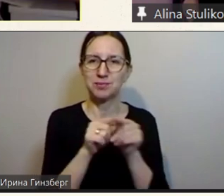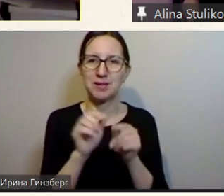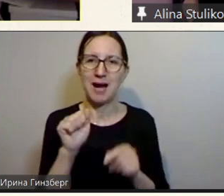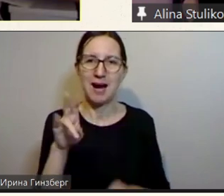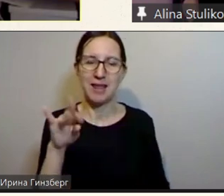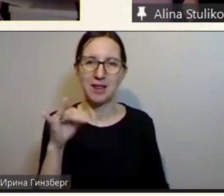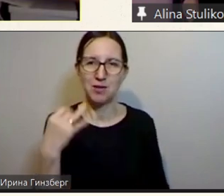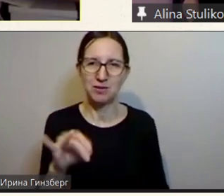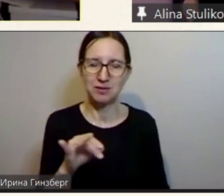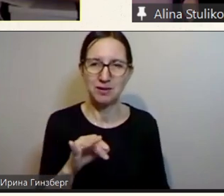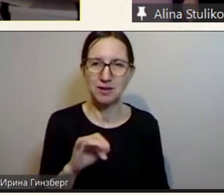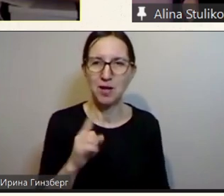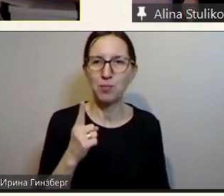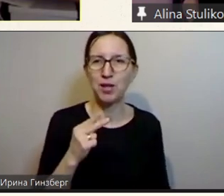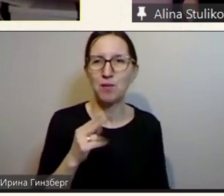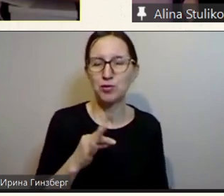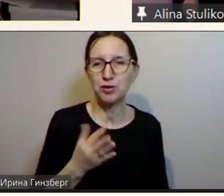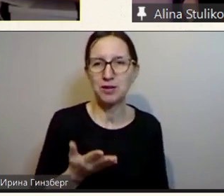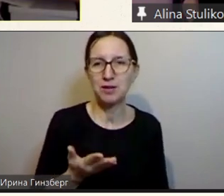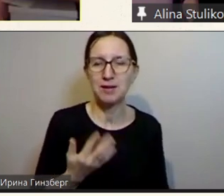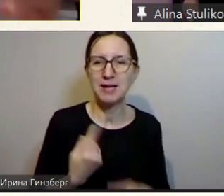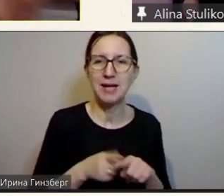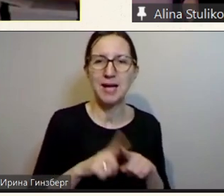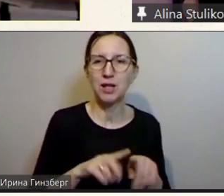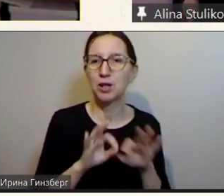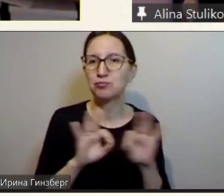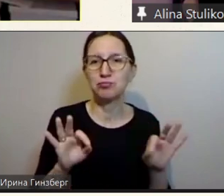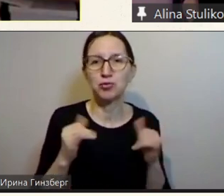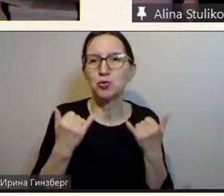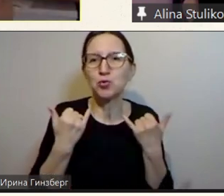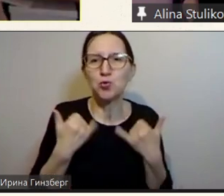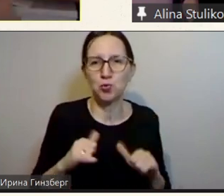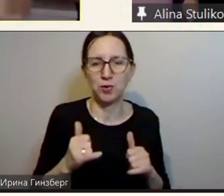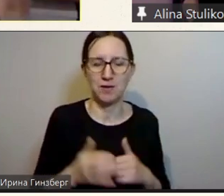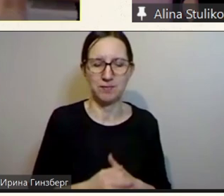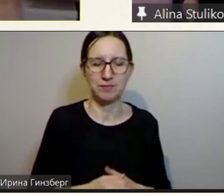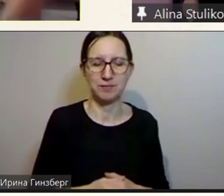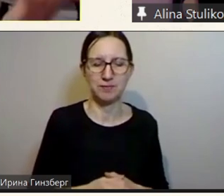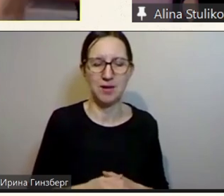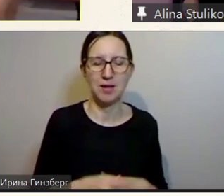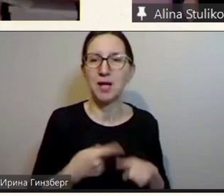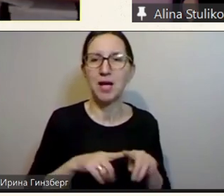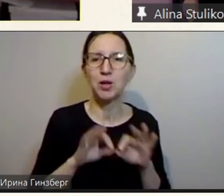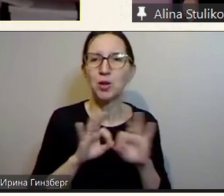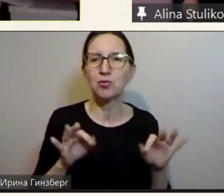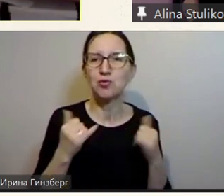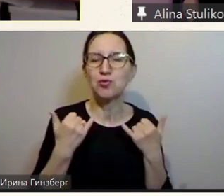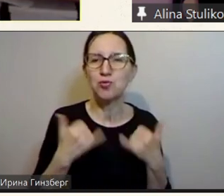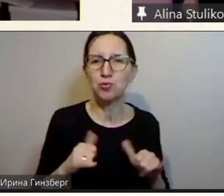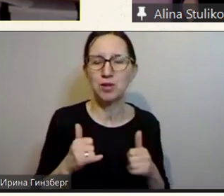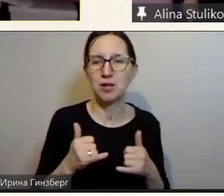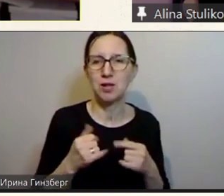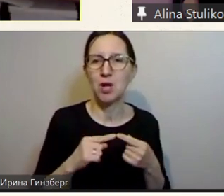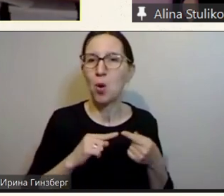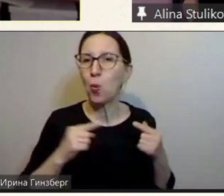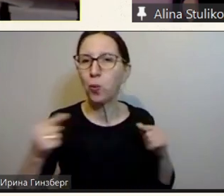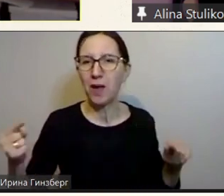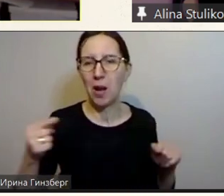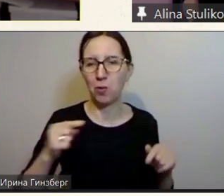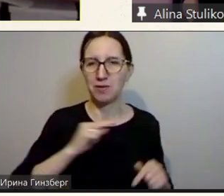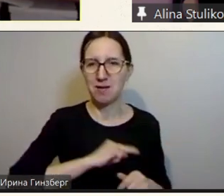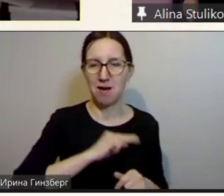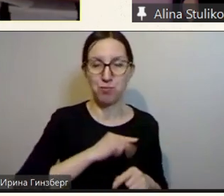of virtual and not virtual, but you know, remote exhibition could take place.